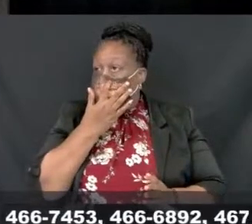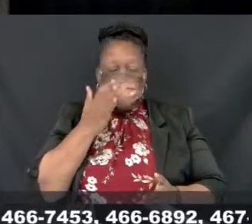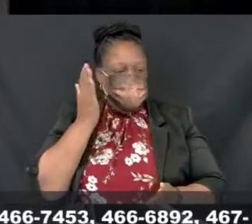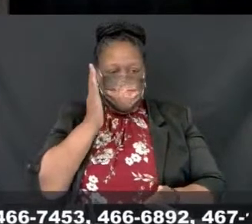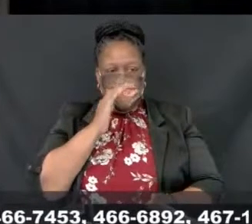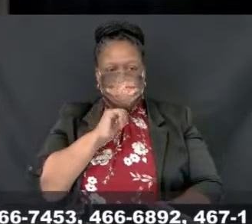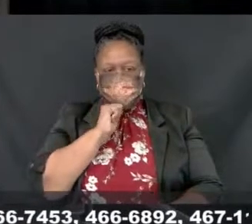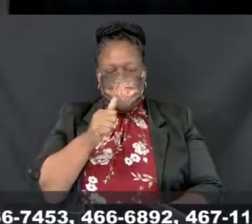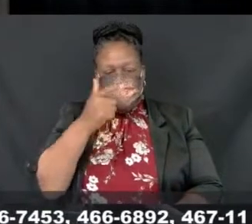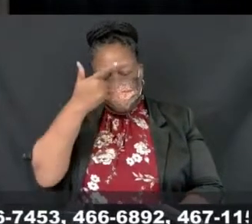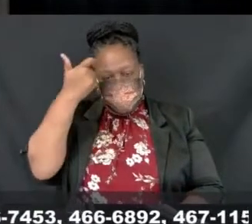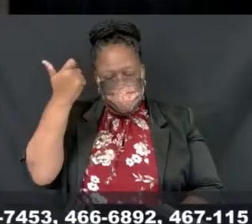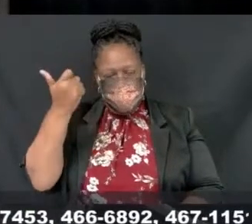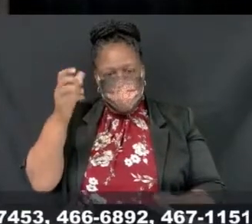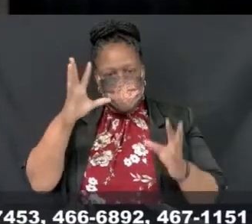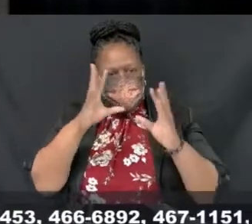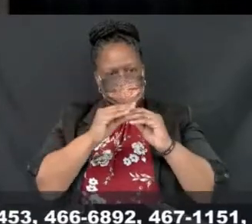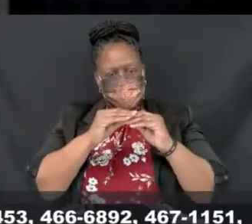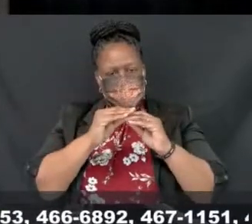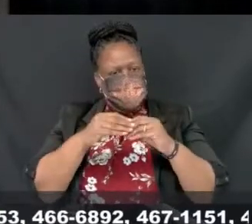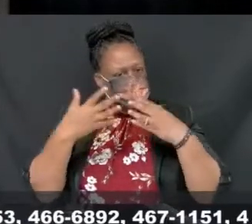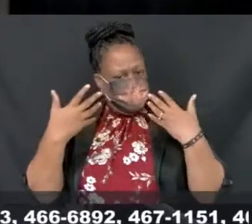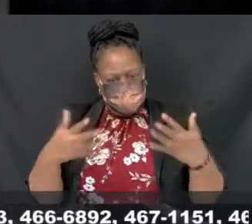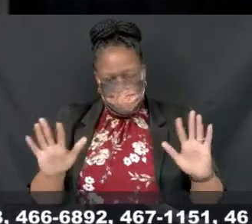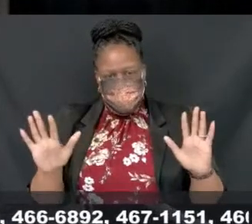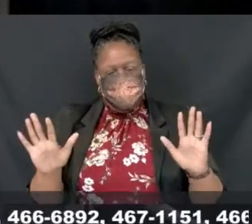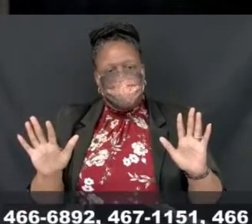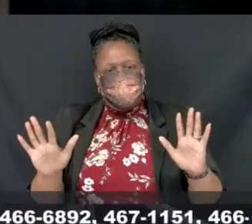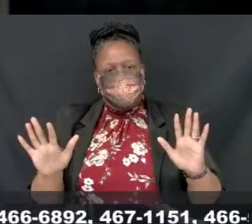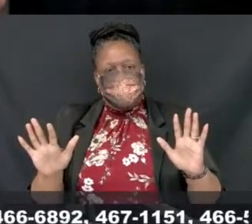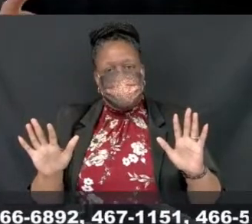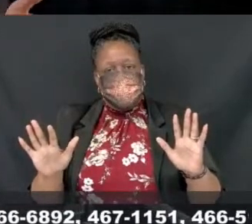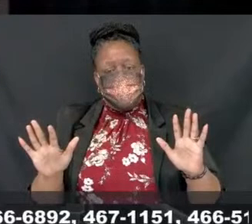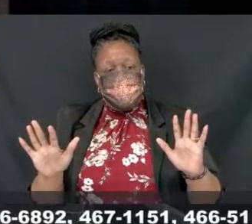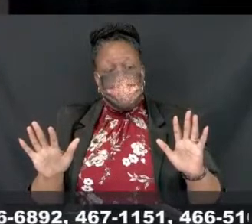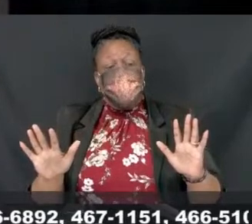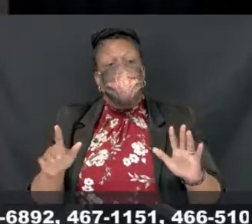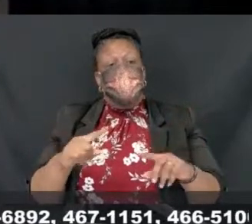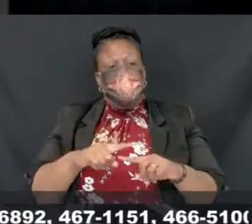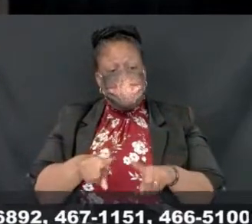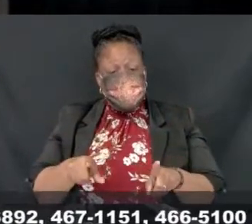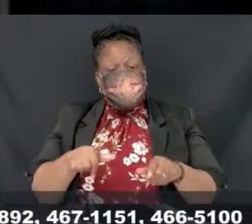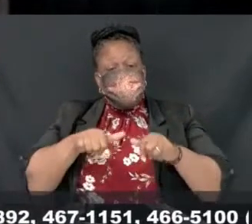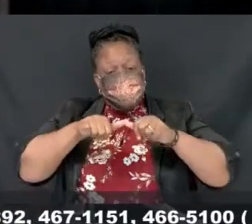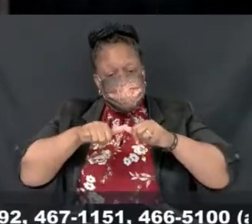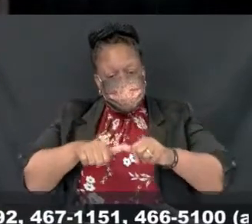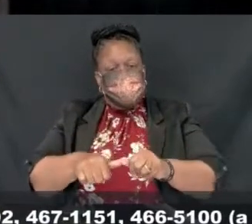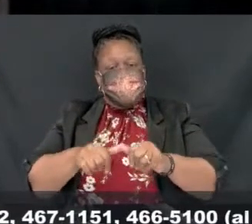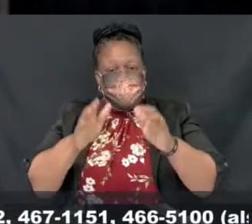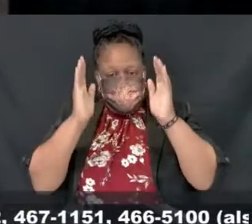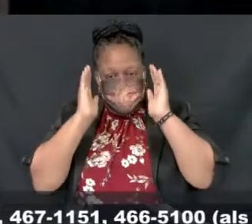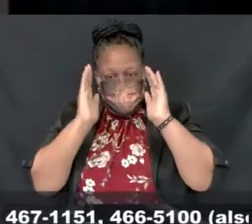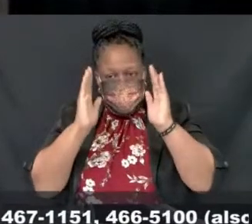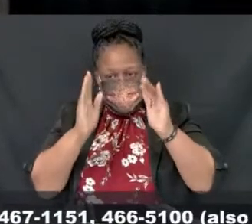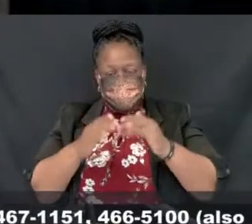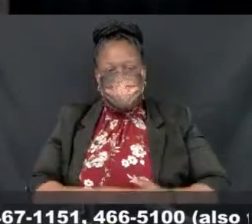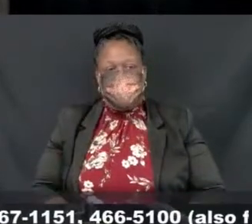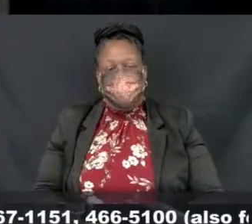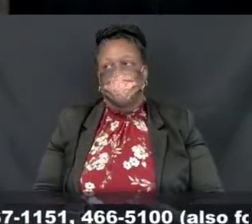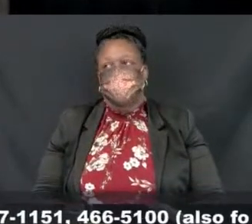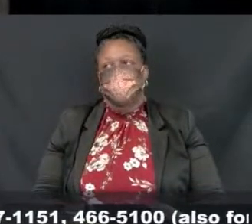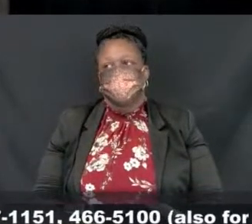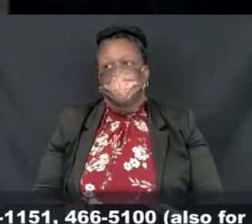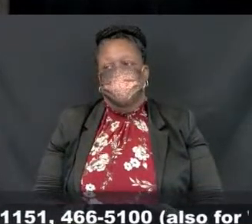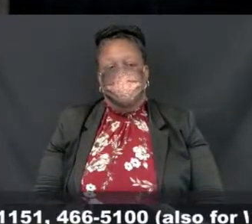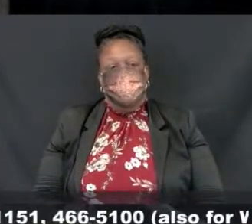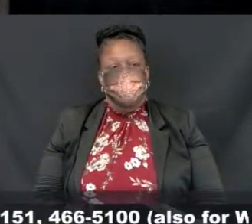these briefings are not going to be for a while. It doesn't mean that we let